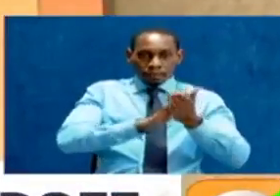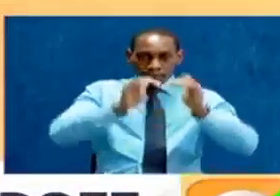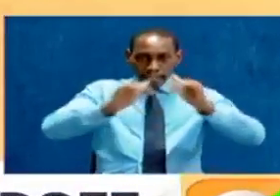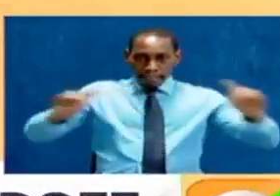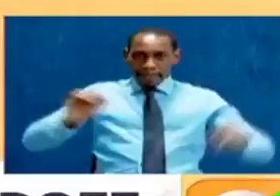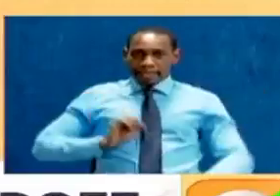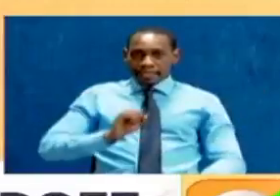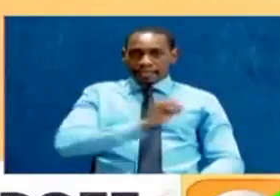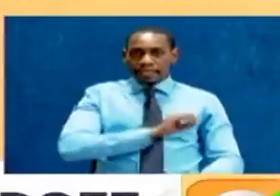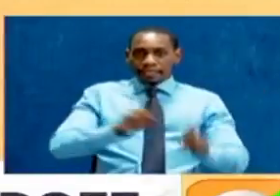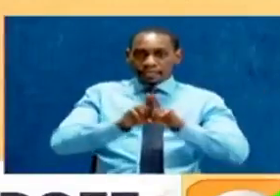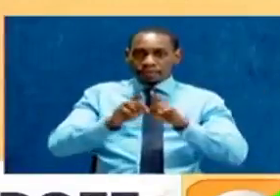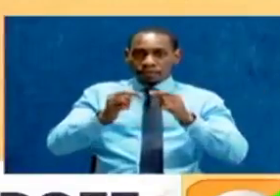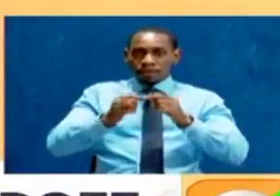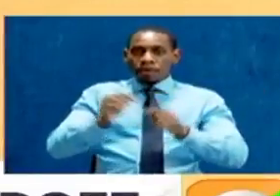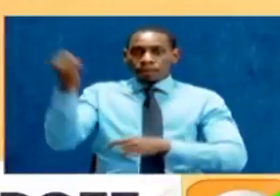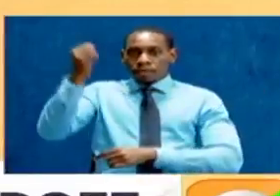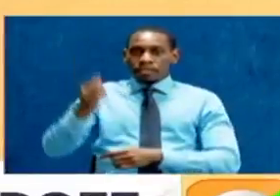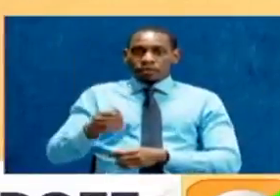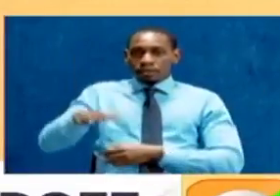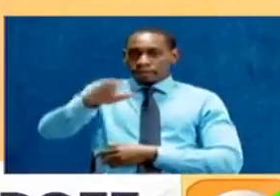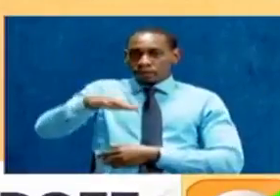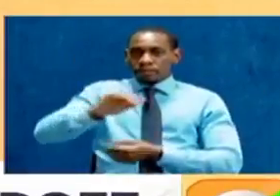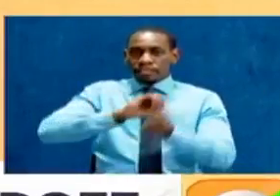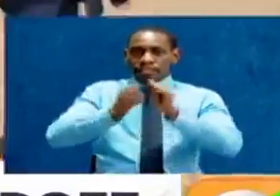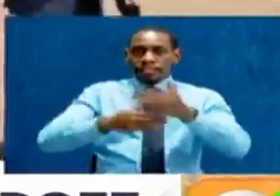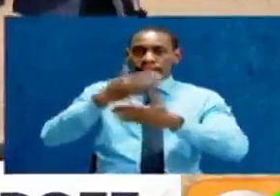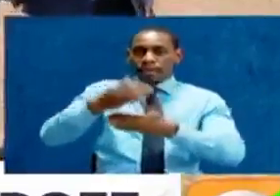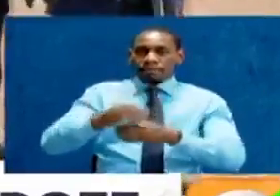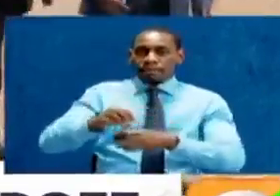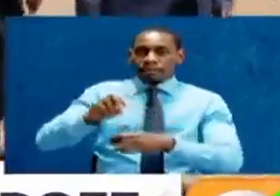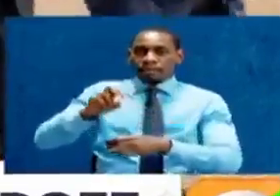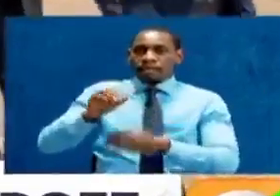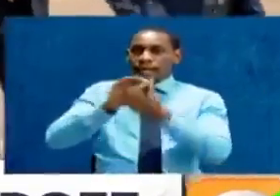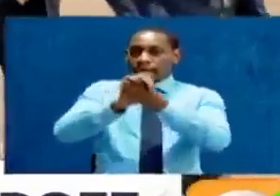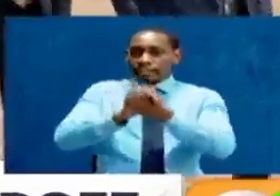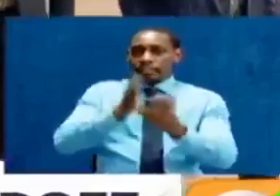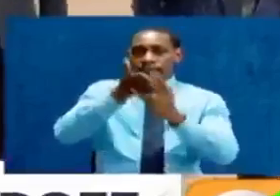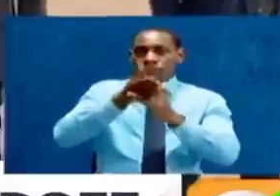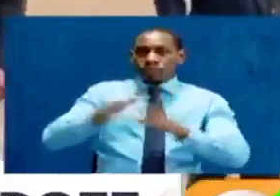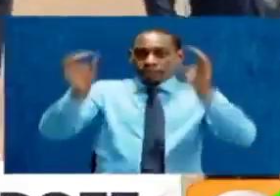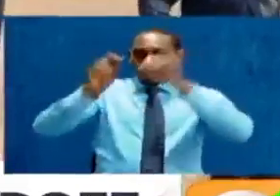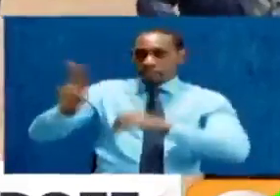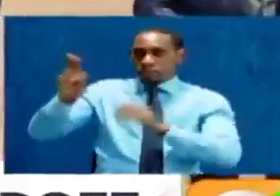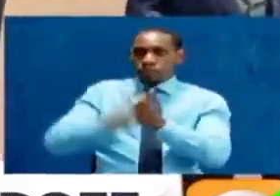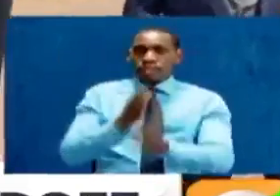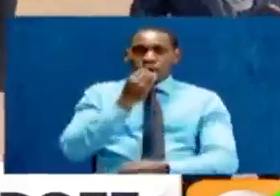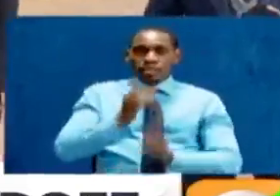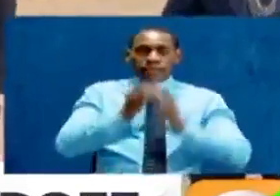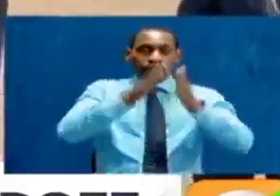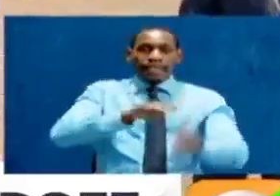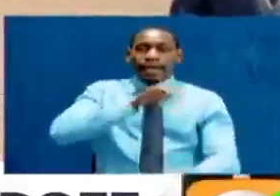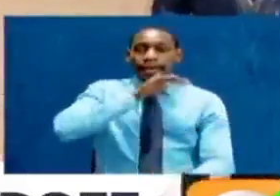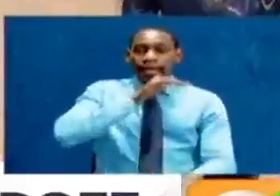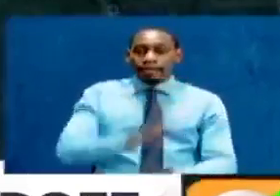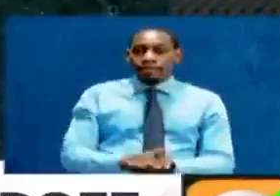the Senate and defied the political environment in the House after the March 2018 handshake between President Uhuru Kenyatta and ODM leader